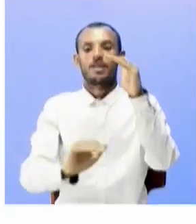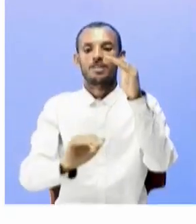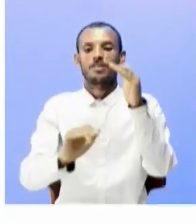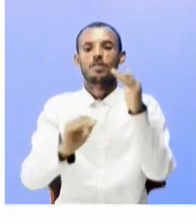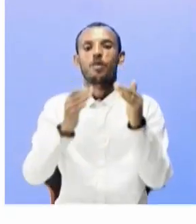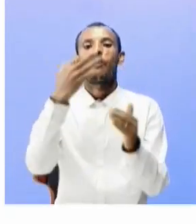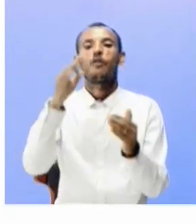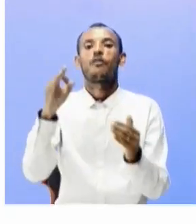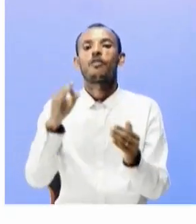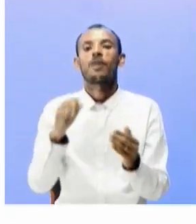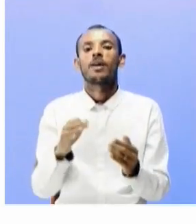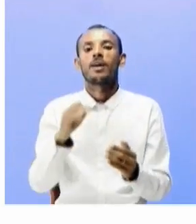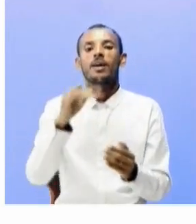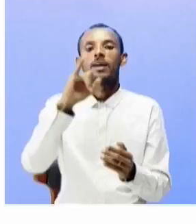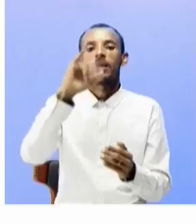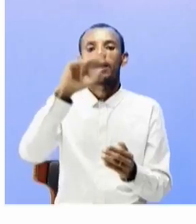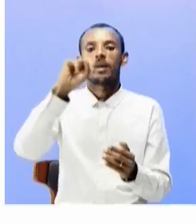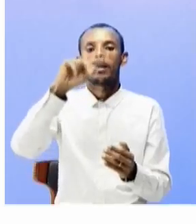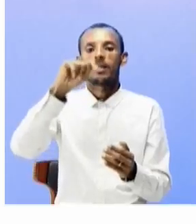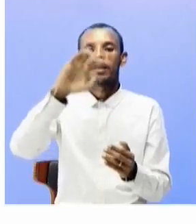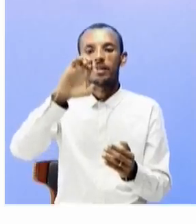integers. Addition